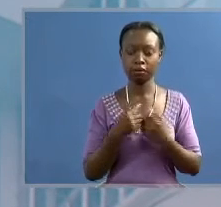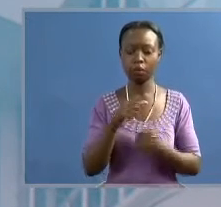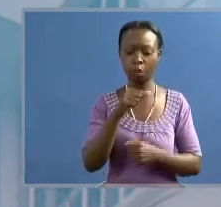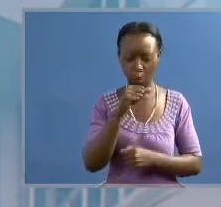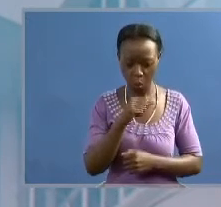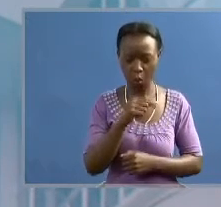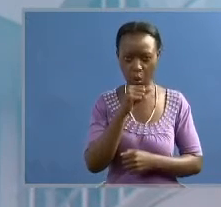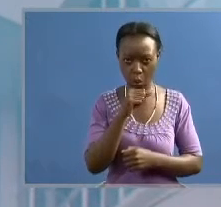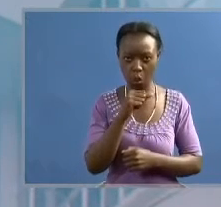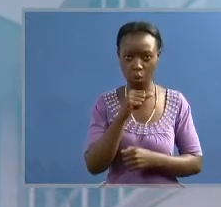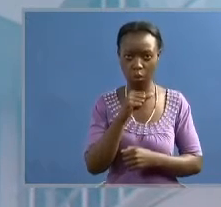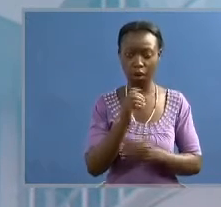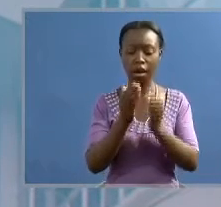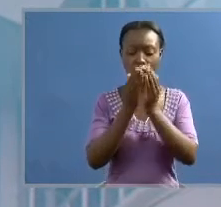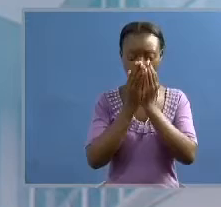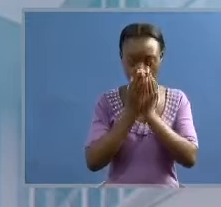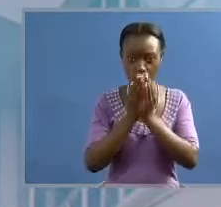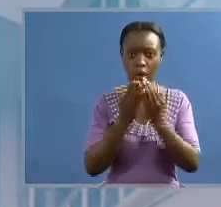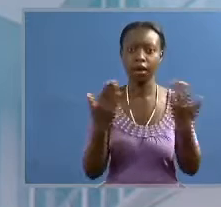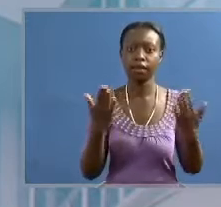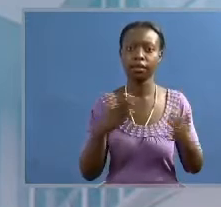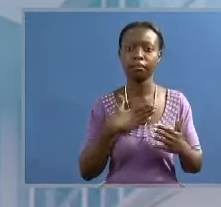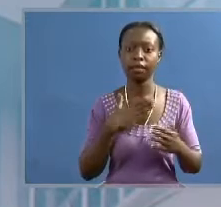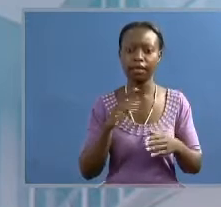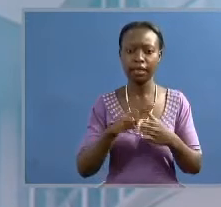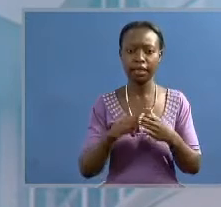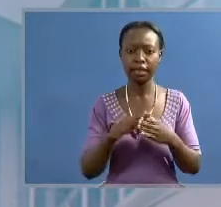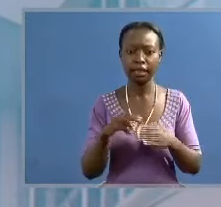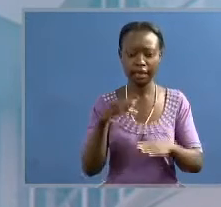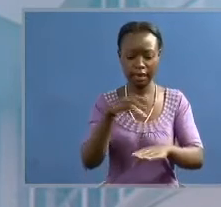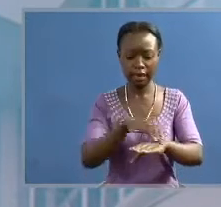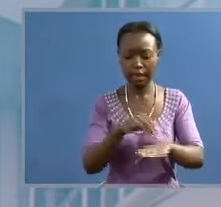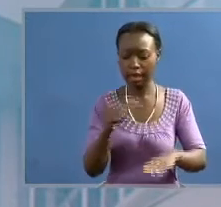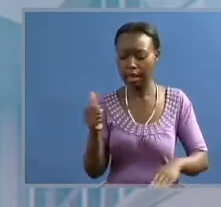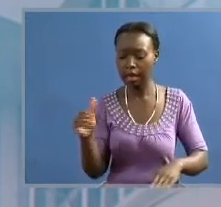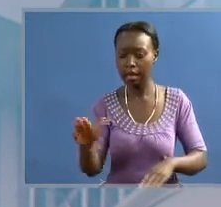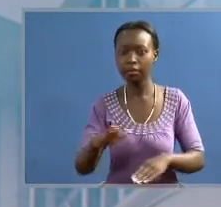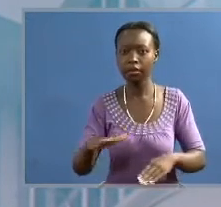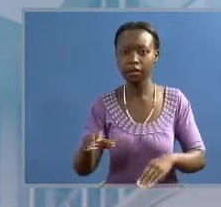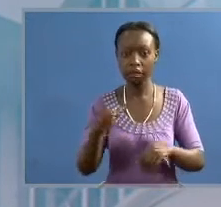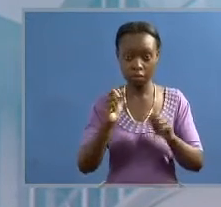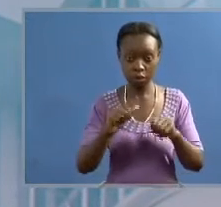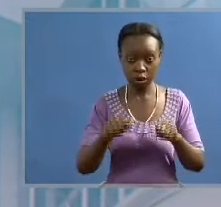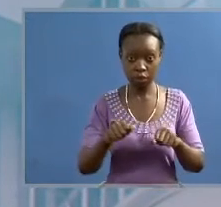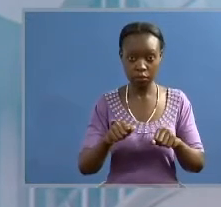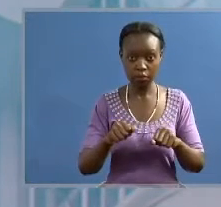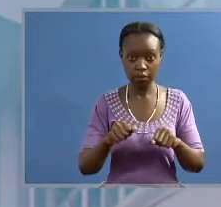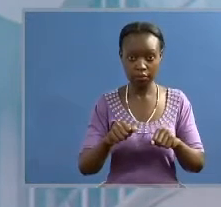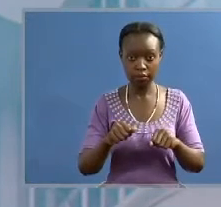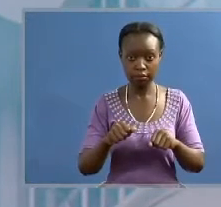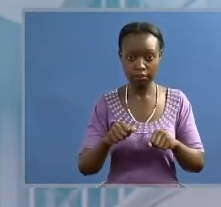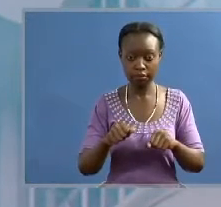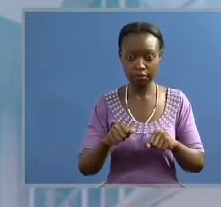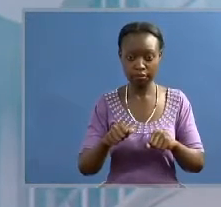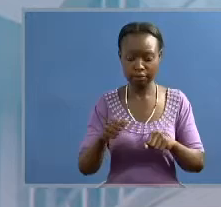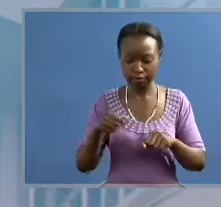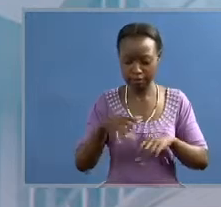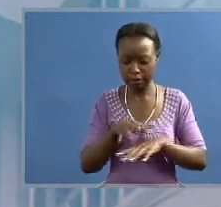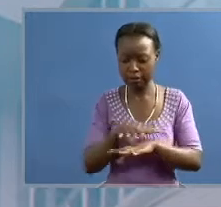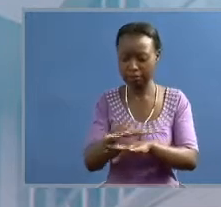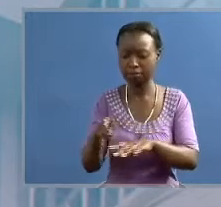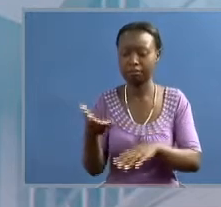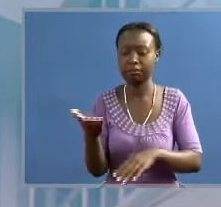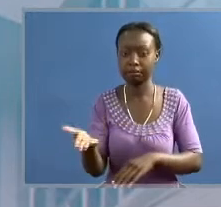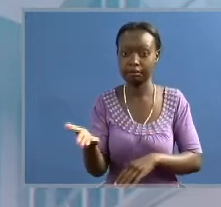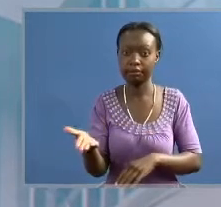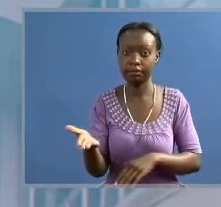coughed into my hand and I touch a surface, I can transfer the virus to the surface. And so